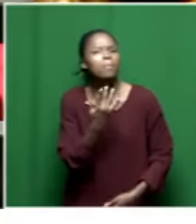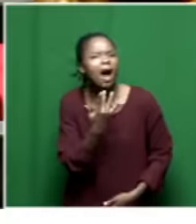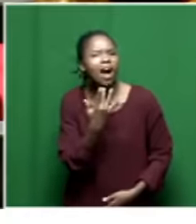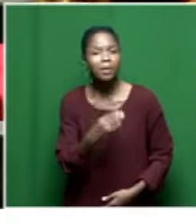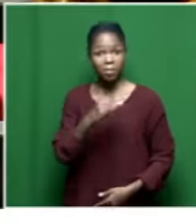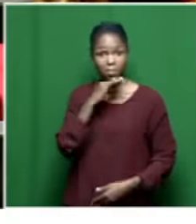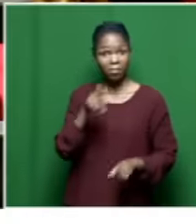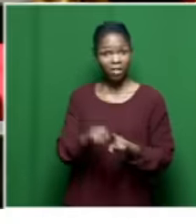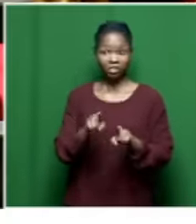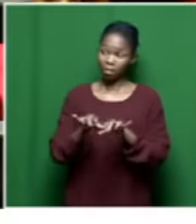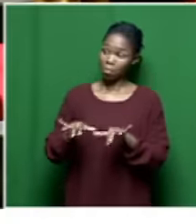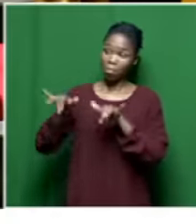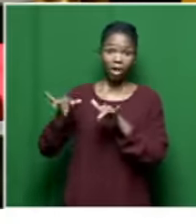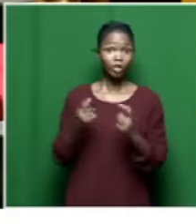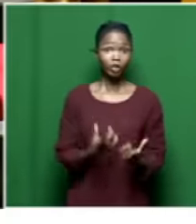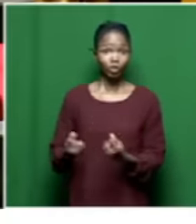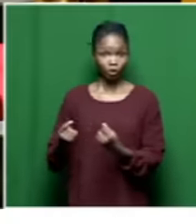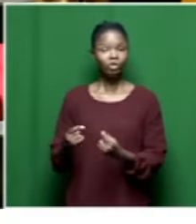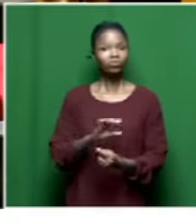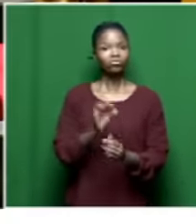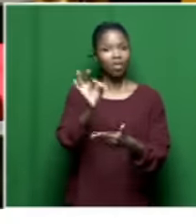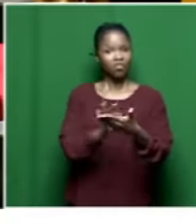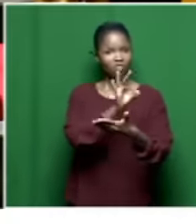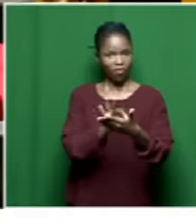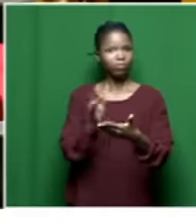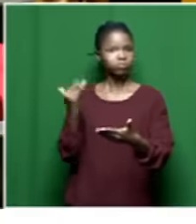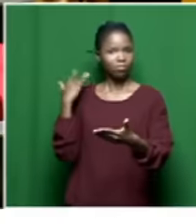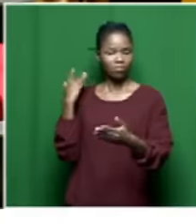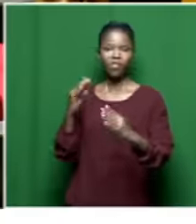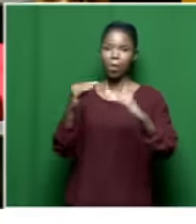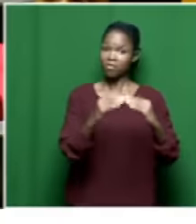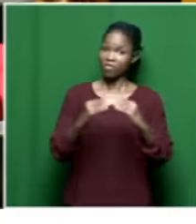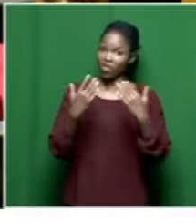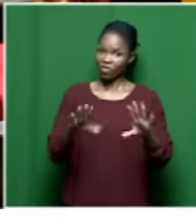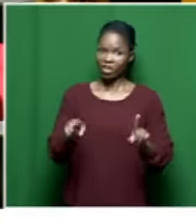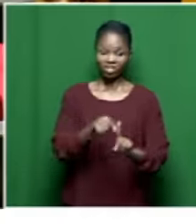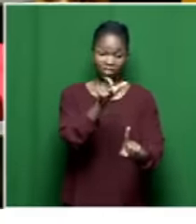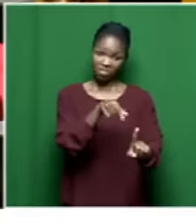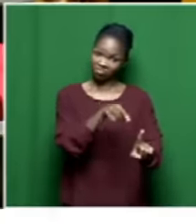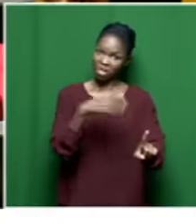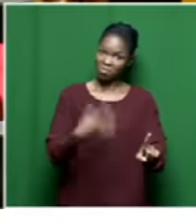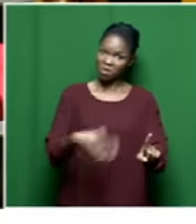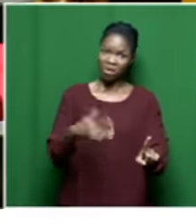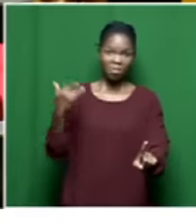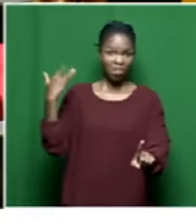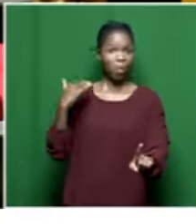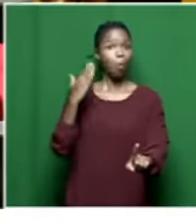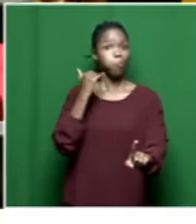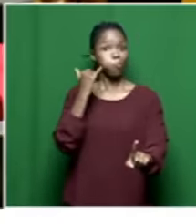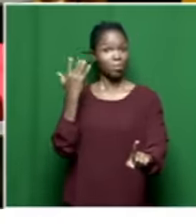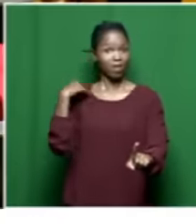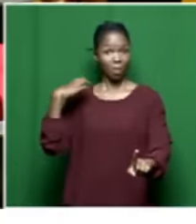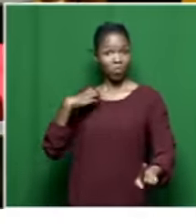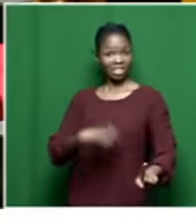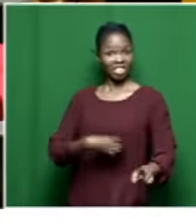Are you saying this parliament, a democratic elected parliament, Honorable, must recognize a white only president who